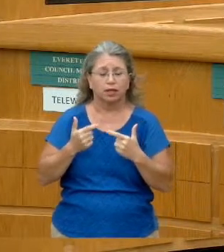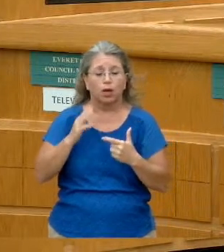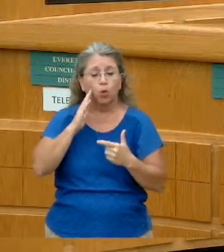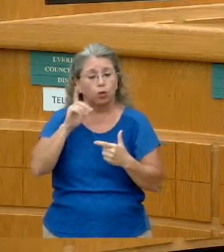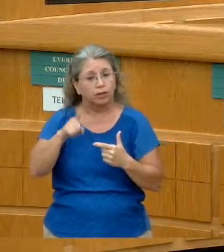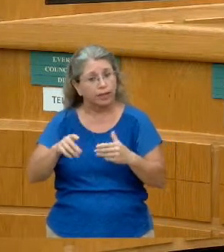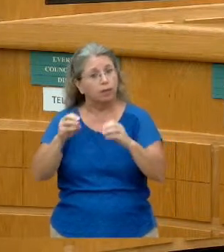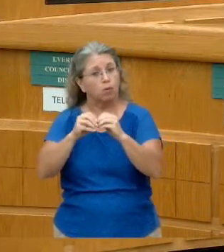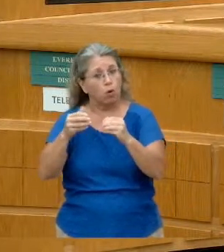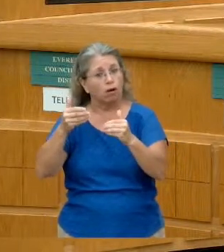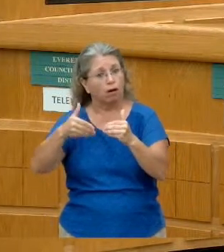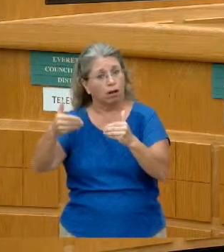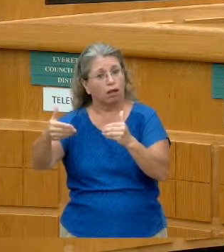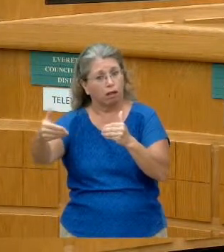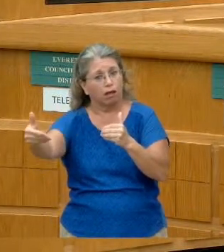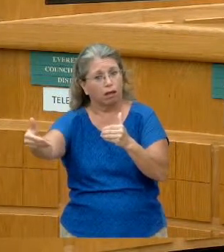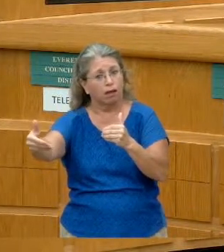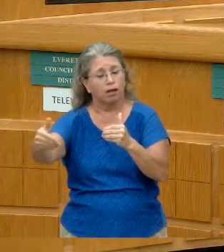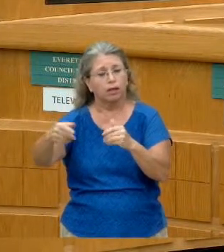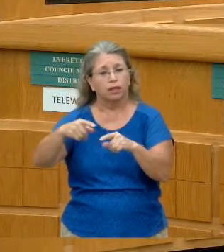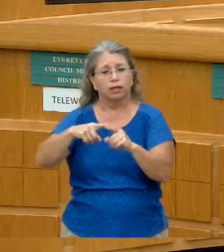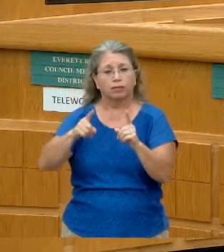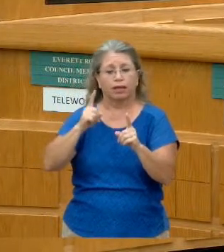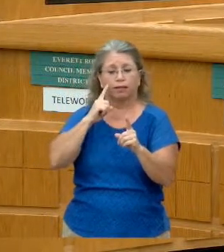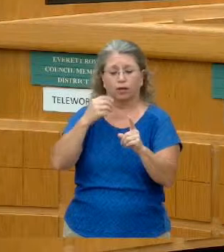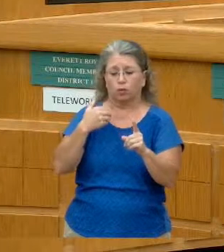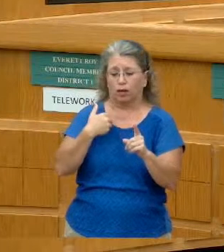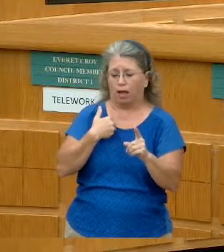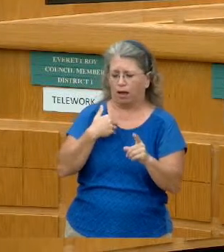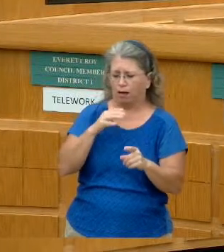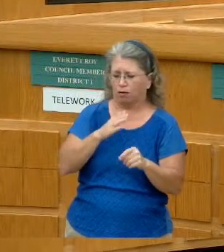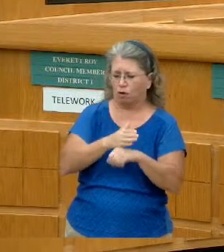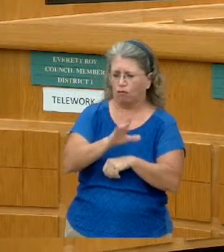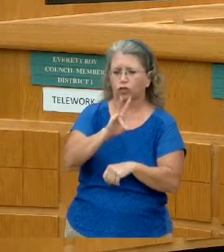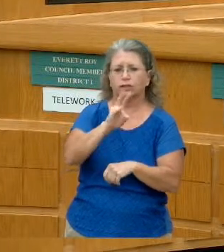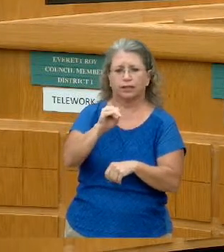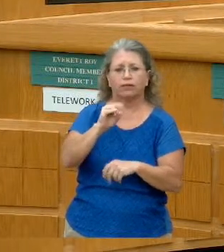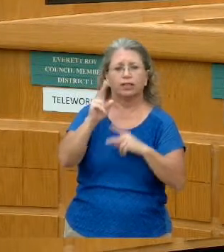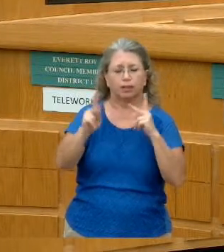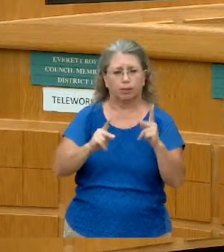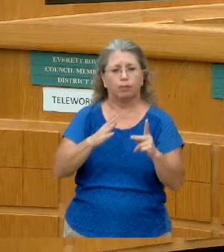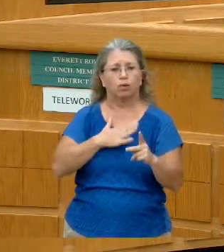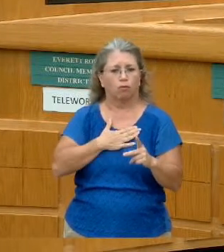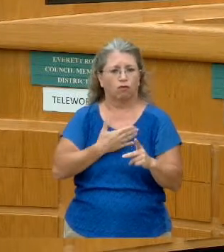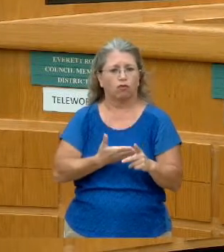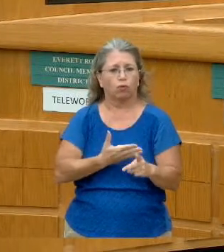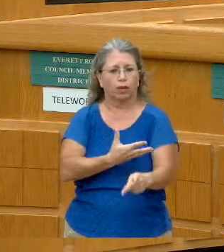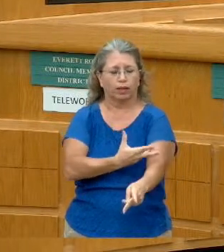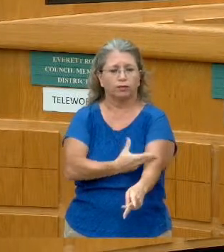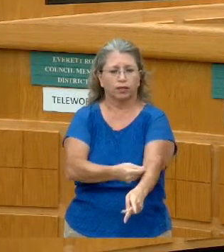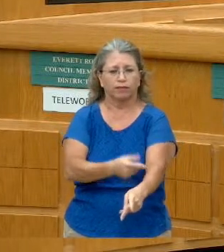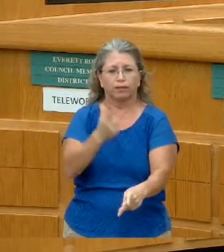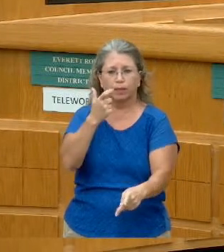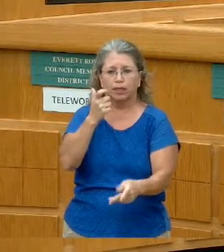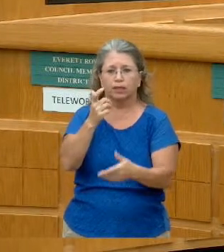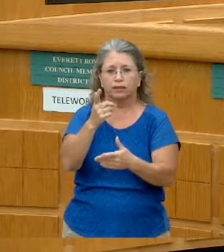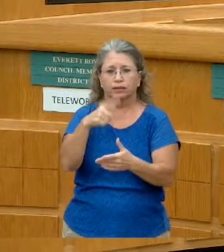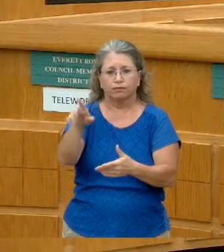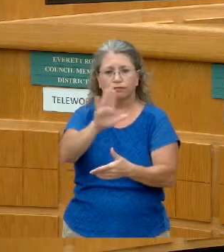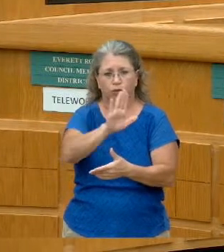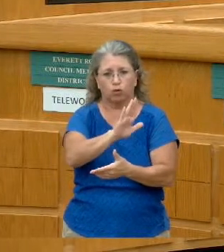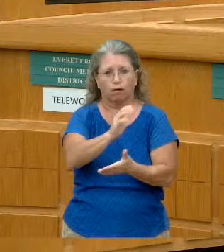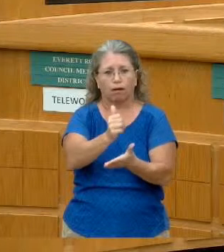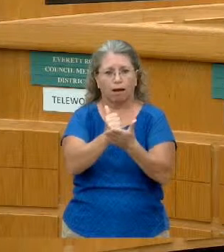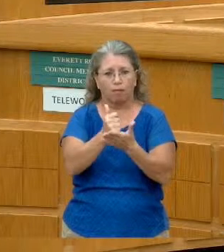weeks to come, but we have, I think, over 70 people willing to give because of what you helped me do last